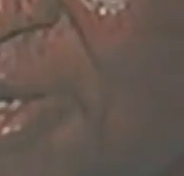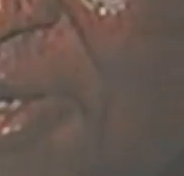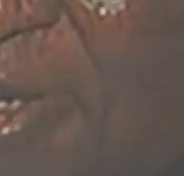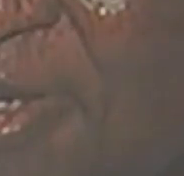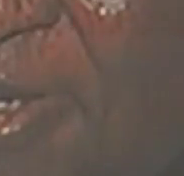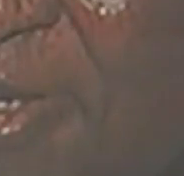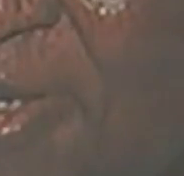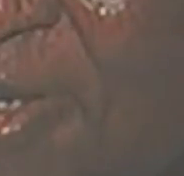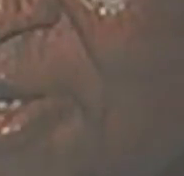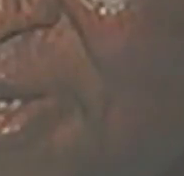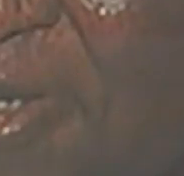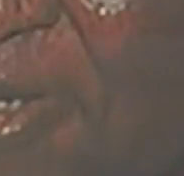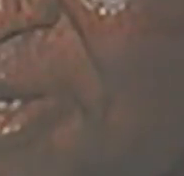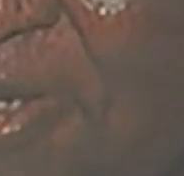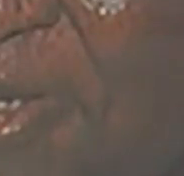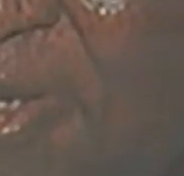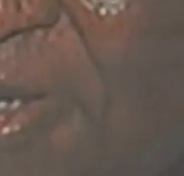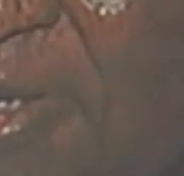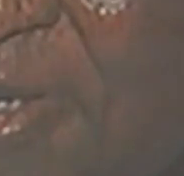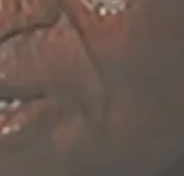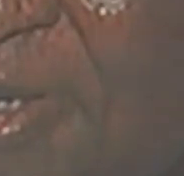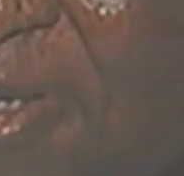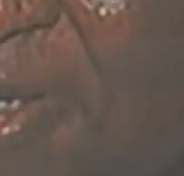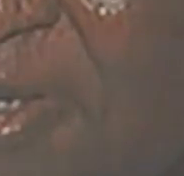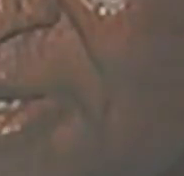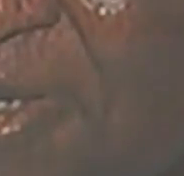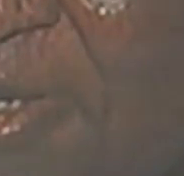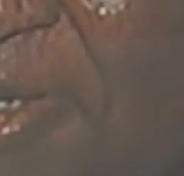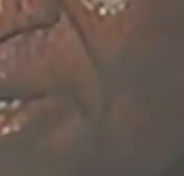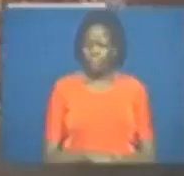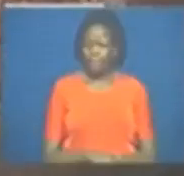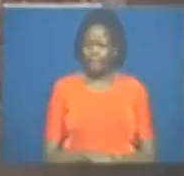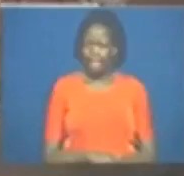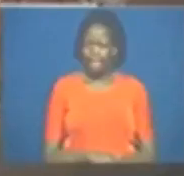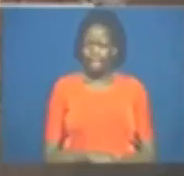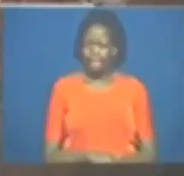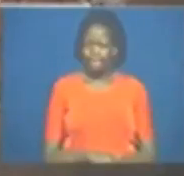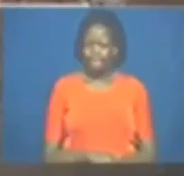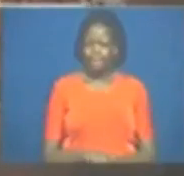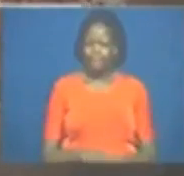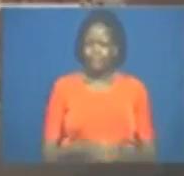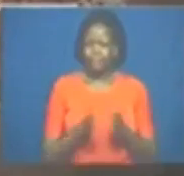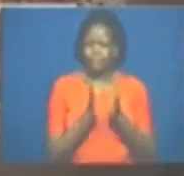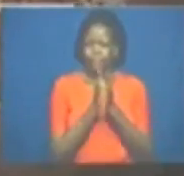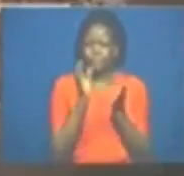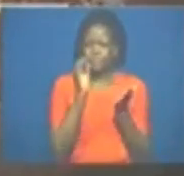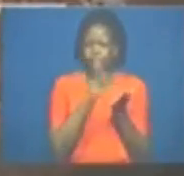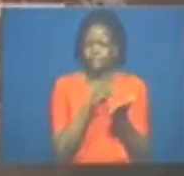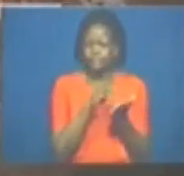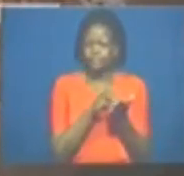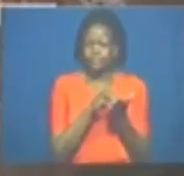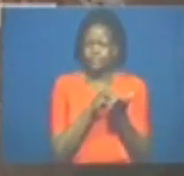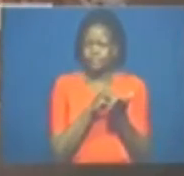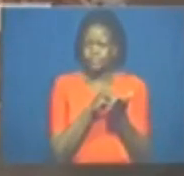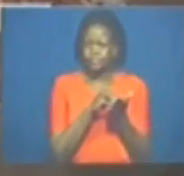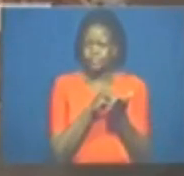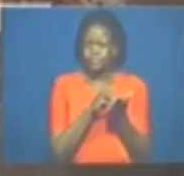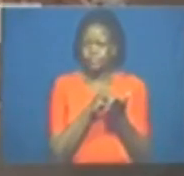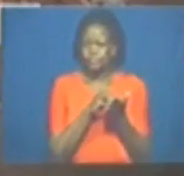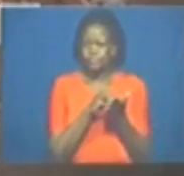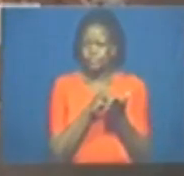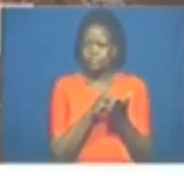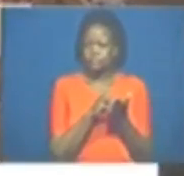Welcome back and thank you so much for your company. We retake that story on the update on the